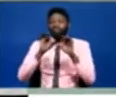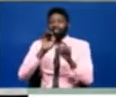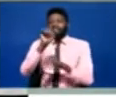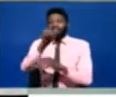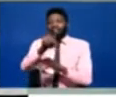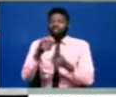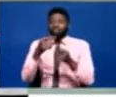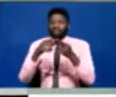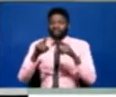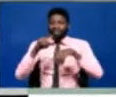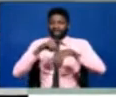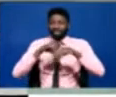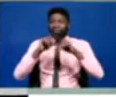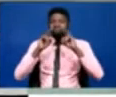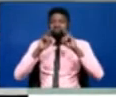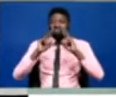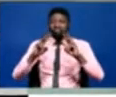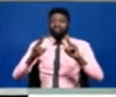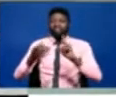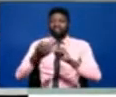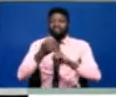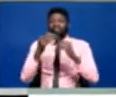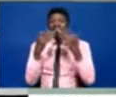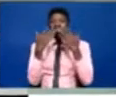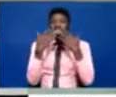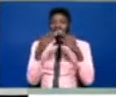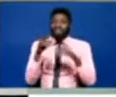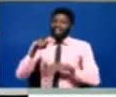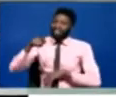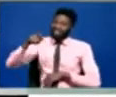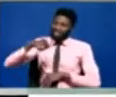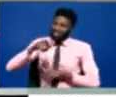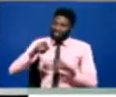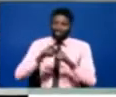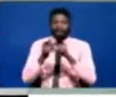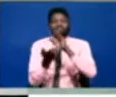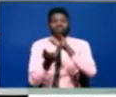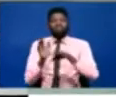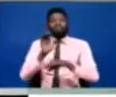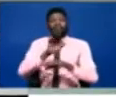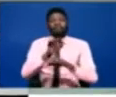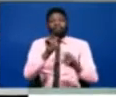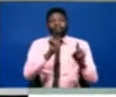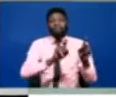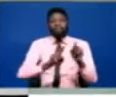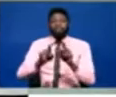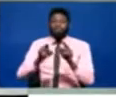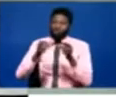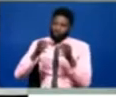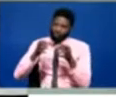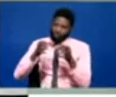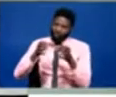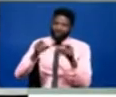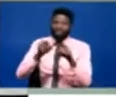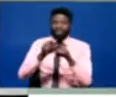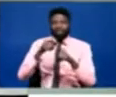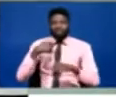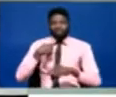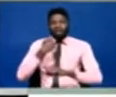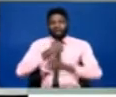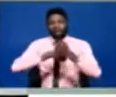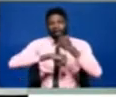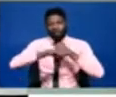was peace, I think he needed now to go back to the people and push that. That I've done this, first of all, that we